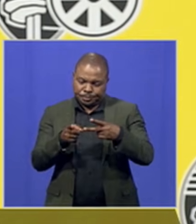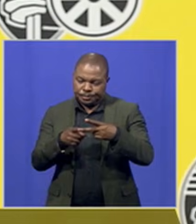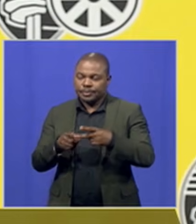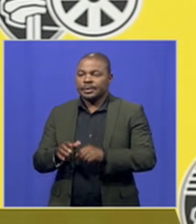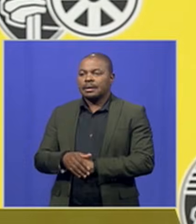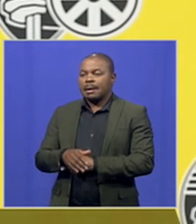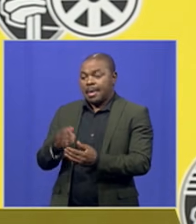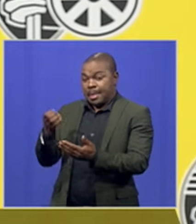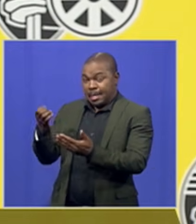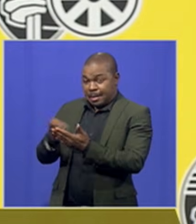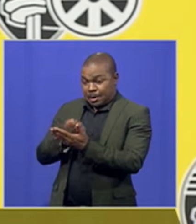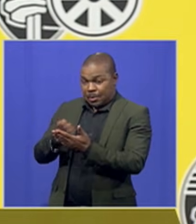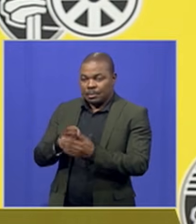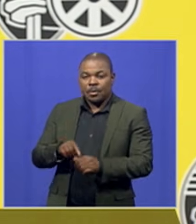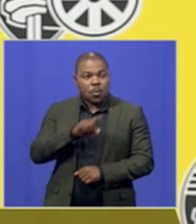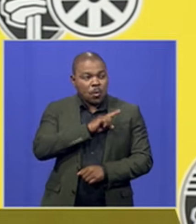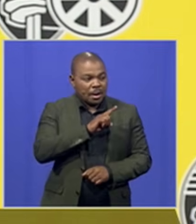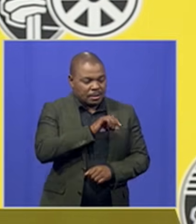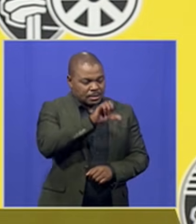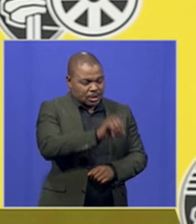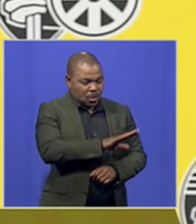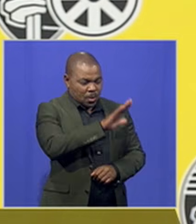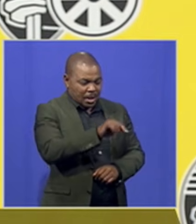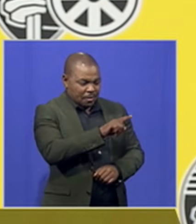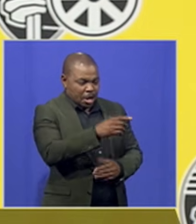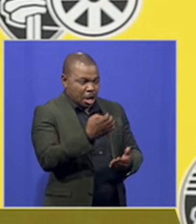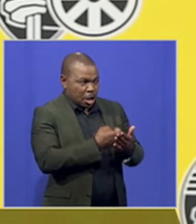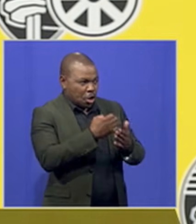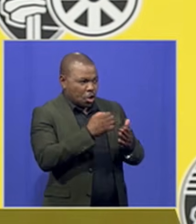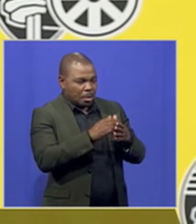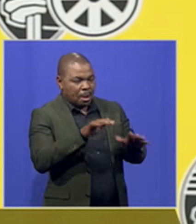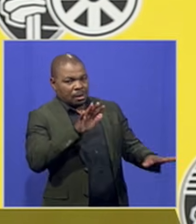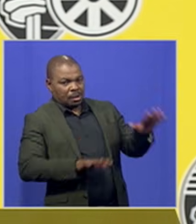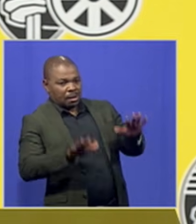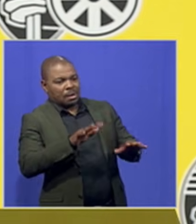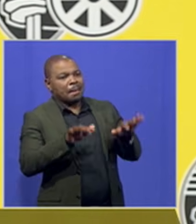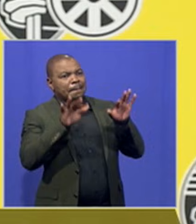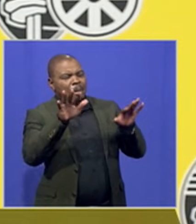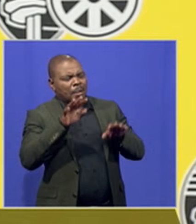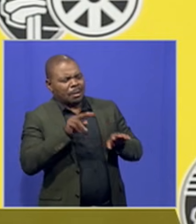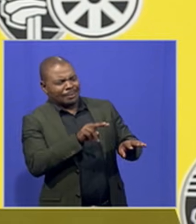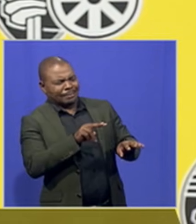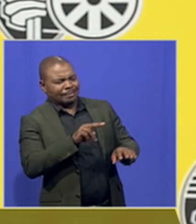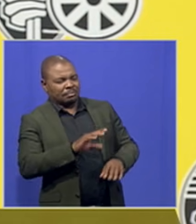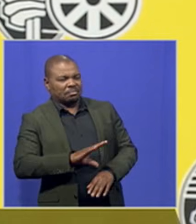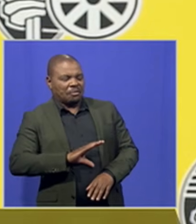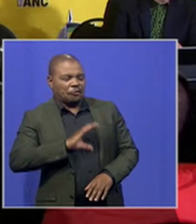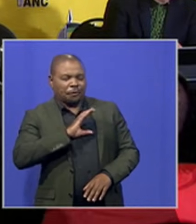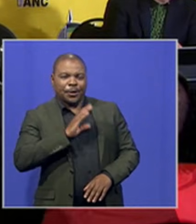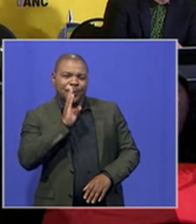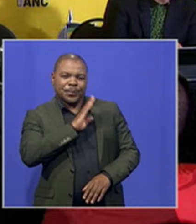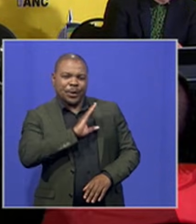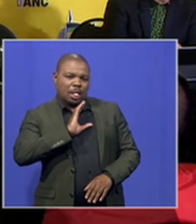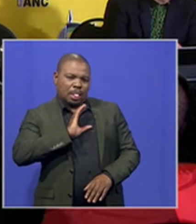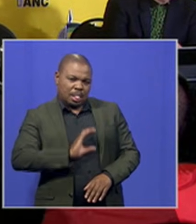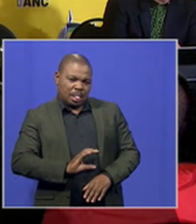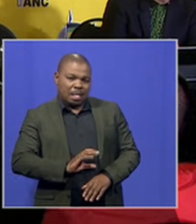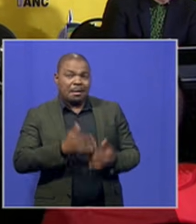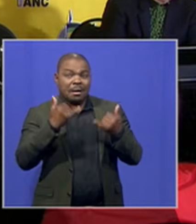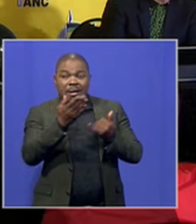moruo hobane ha moruo wa naha o thekesela baahi ba naha ba lahlelwa ke tshepo ke ka ho ka jeno batho ba la ka hore ha